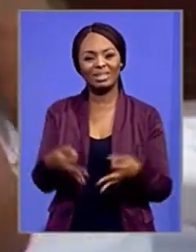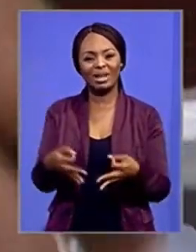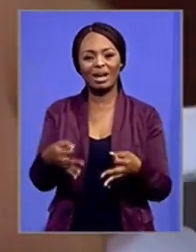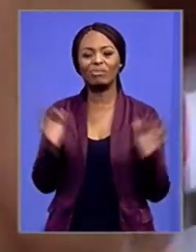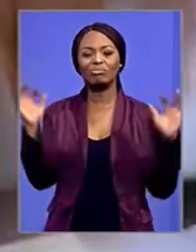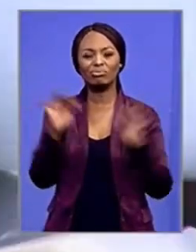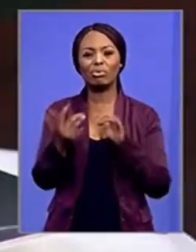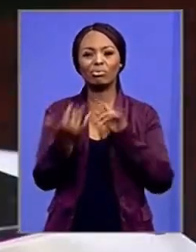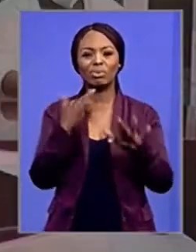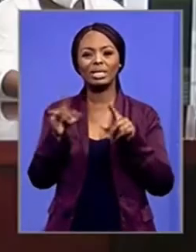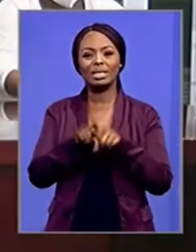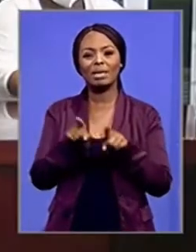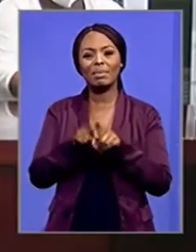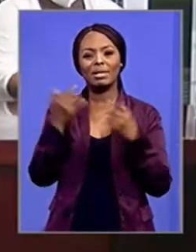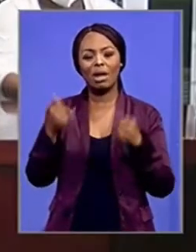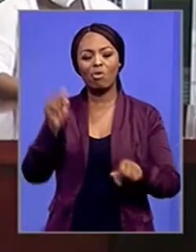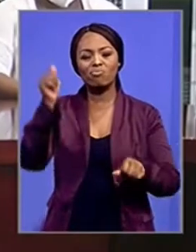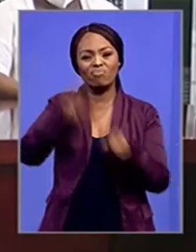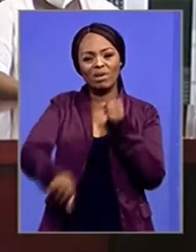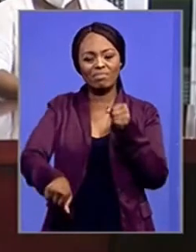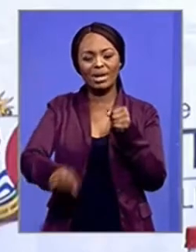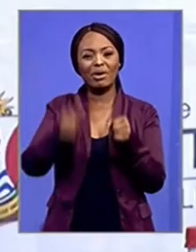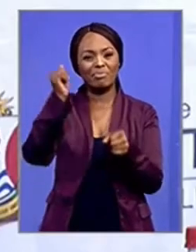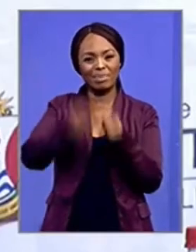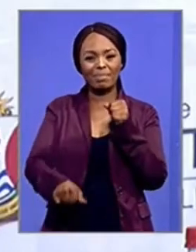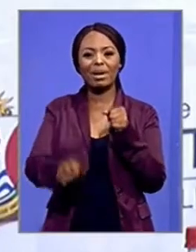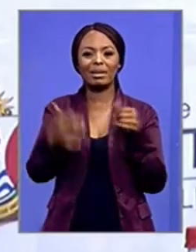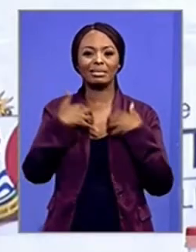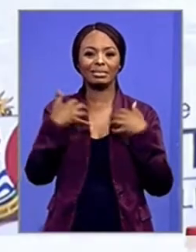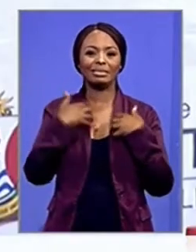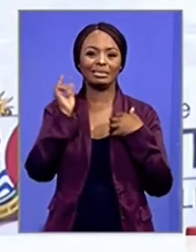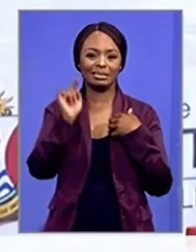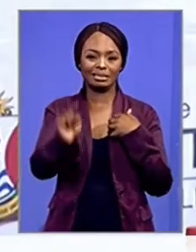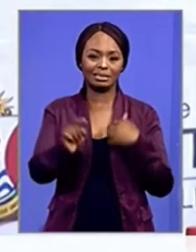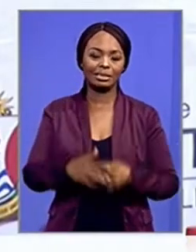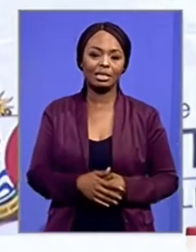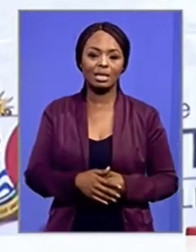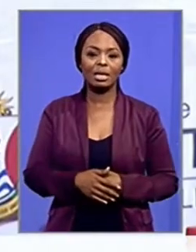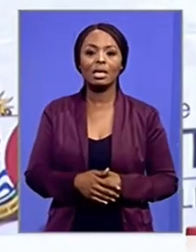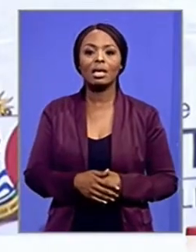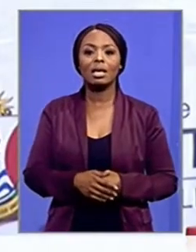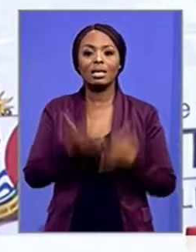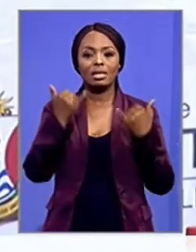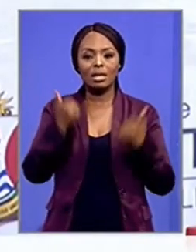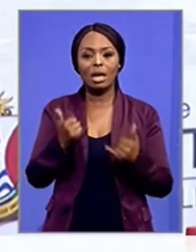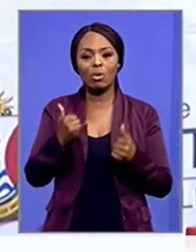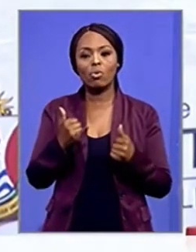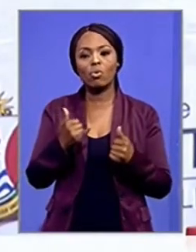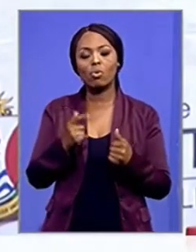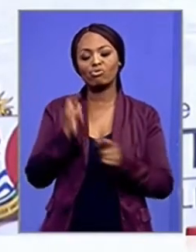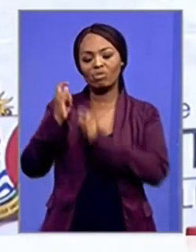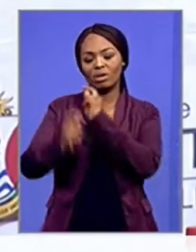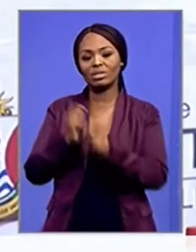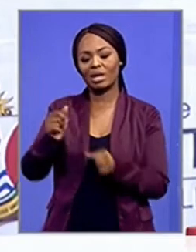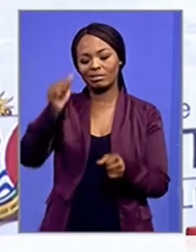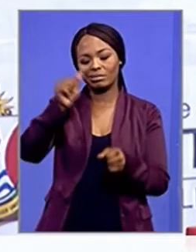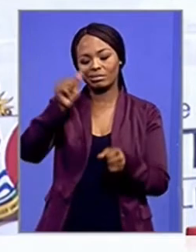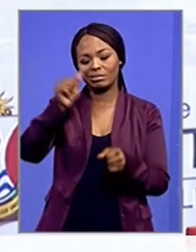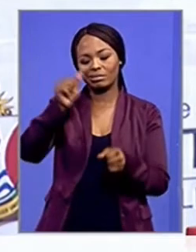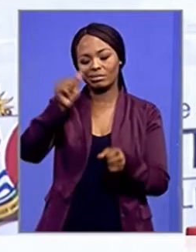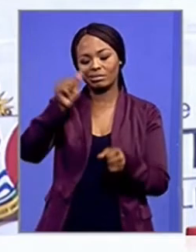sa mabollo. We are also alarmed and disappointed by the continuing loss of life in the traditional initiation season,